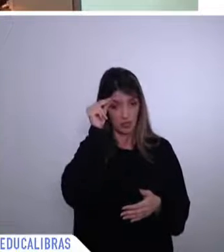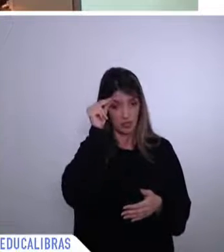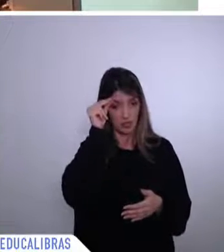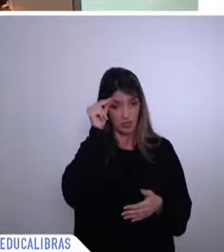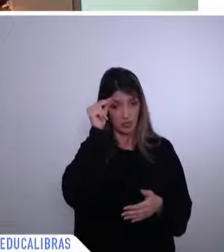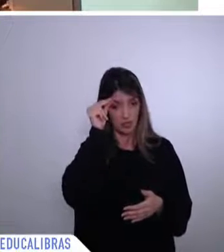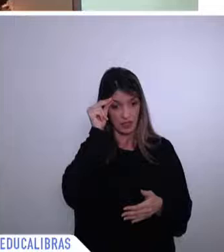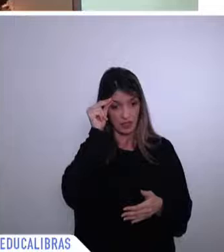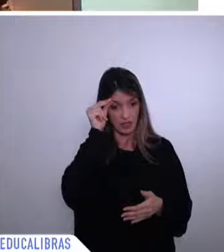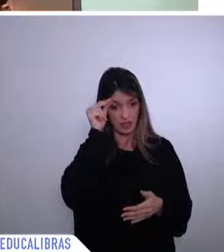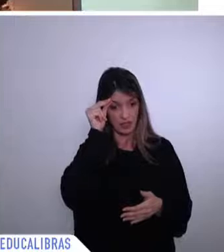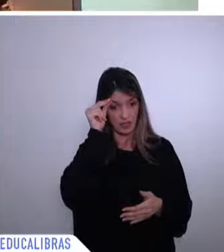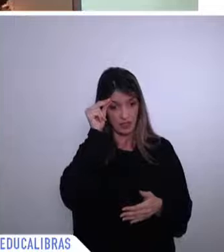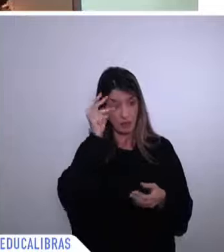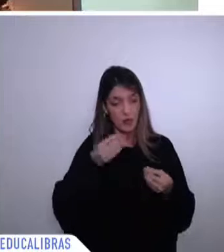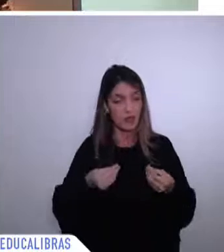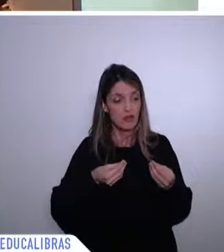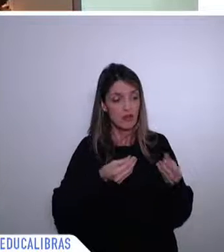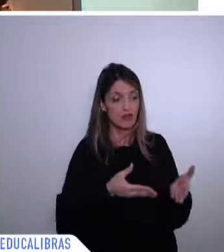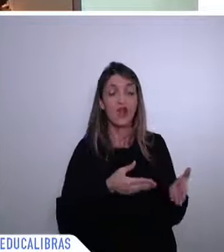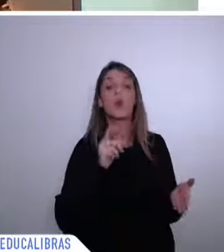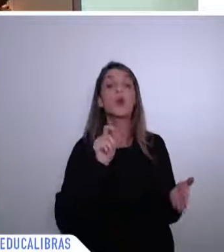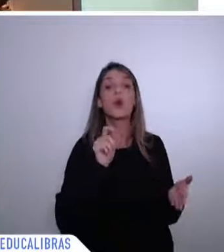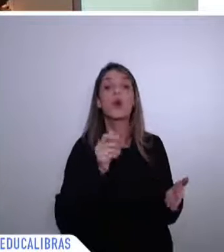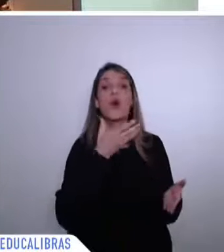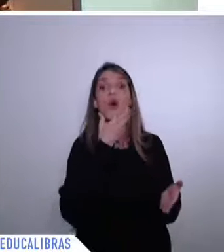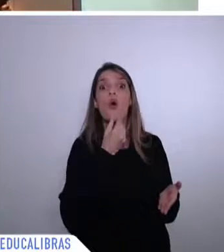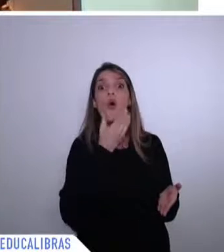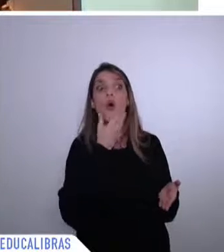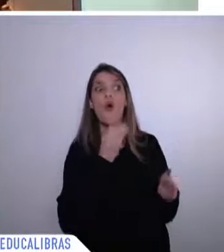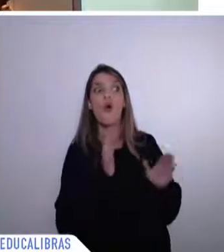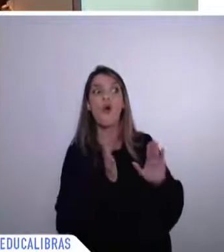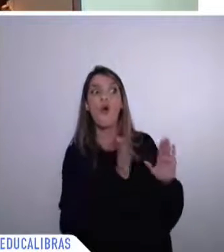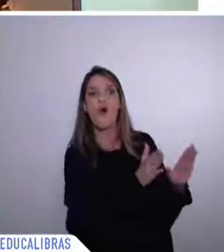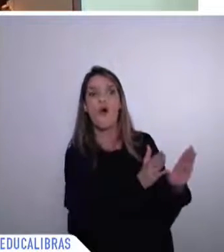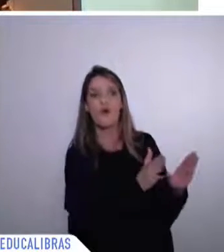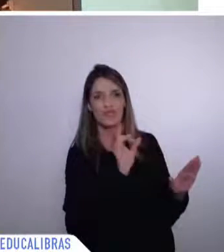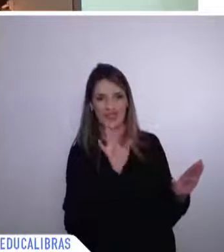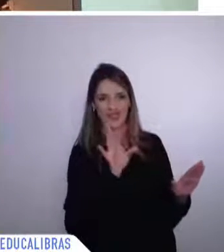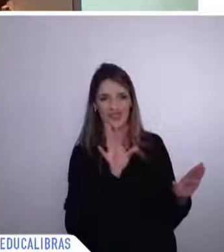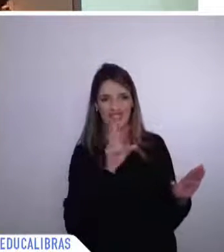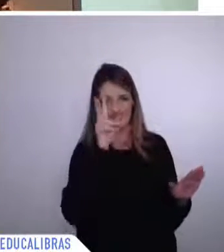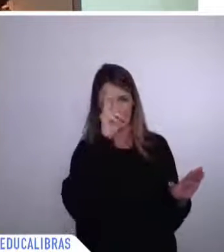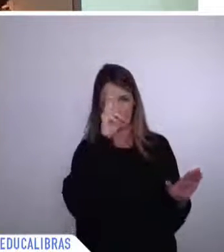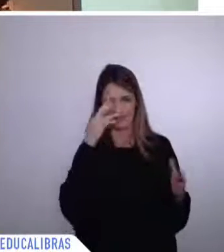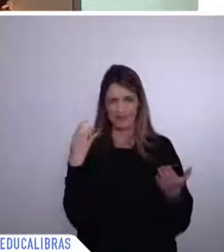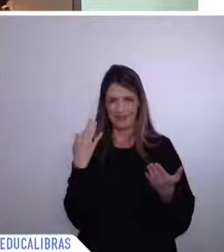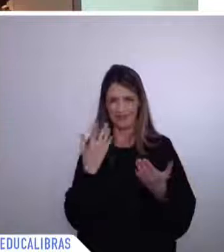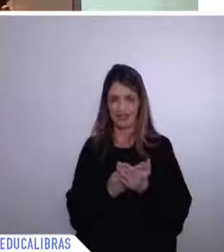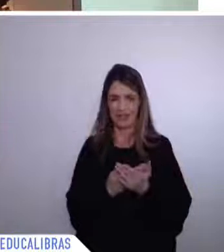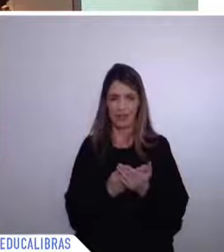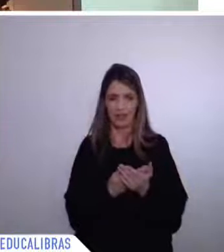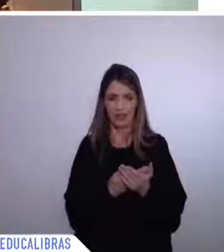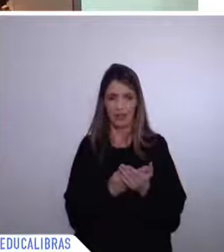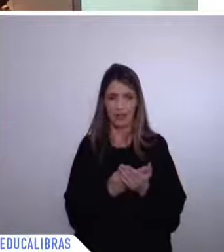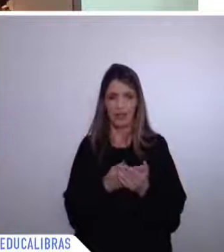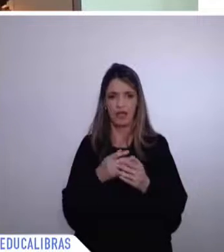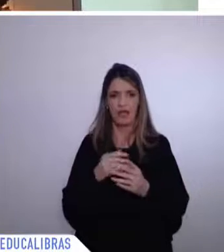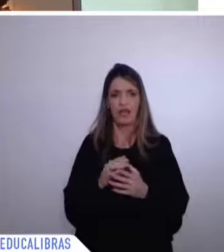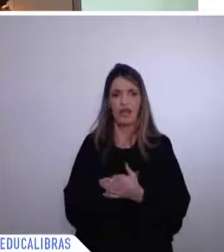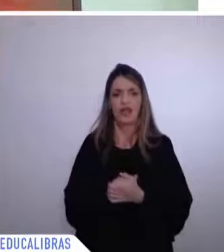remunerated production, the public works that are basically granted towards men,